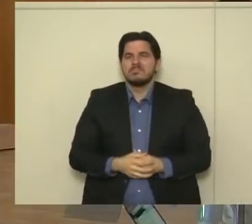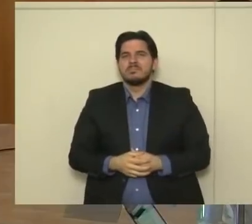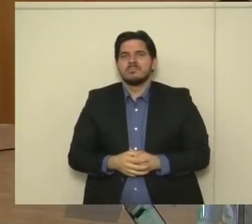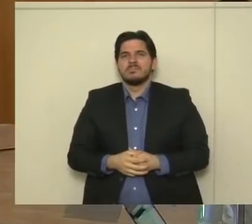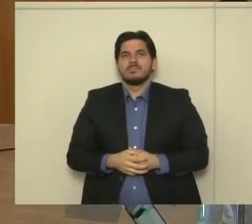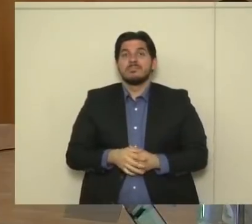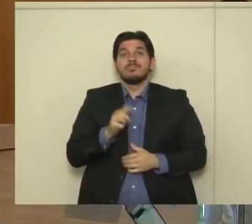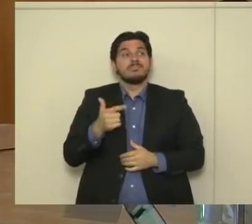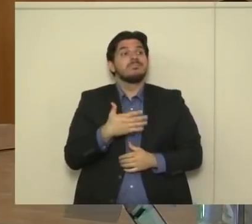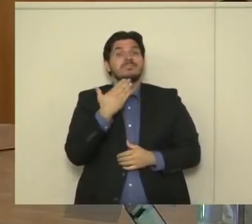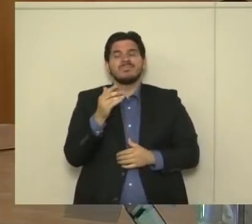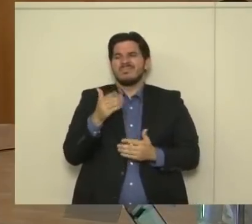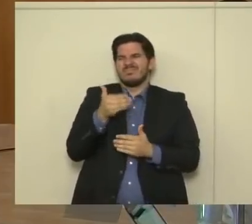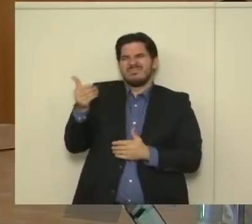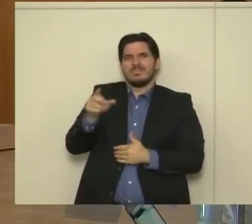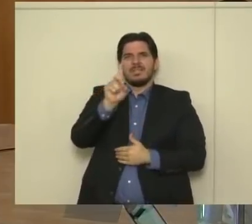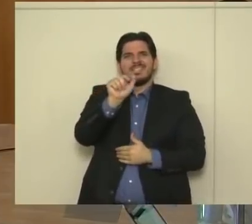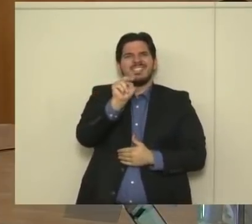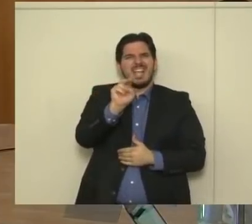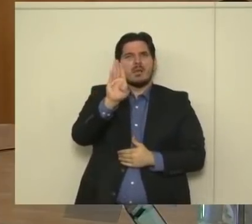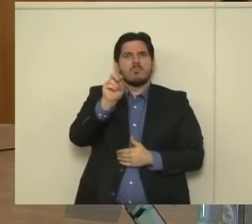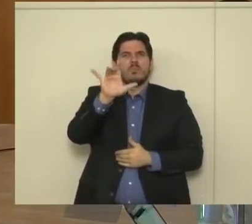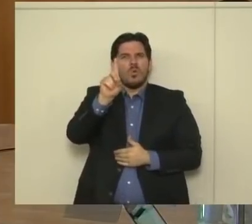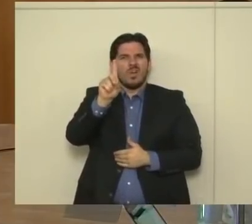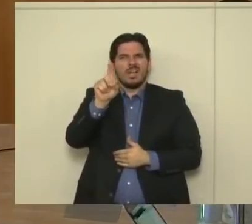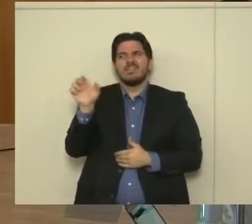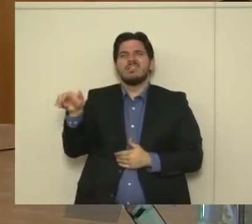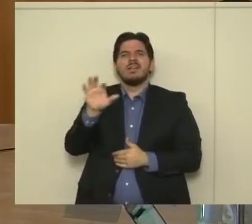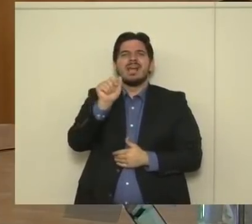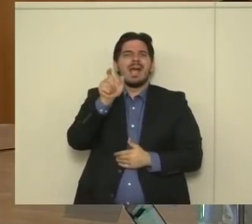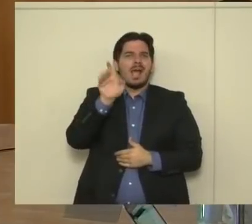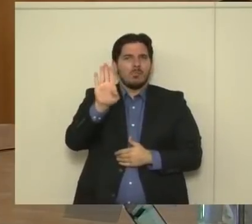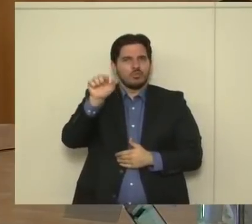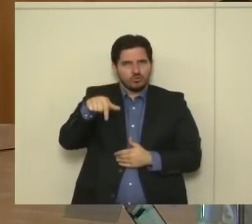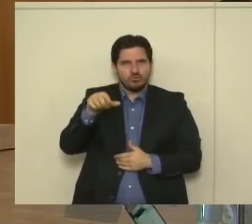with the Albuquerque Journal. Dan, you're unmuted. Go right ahead.